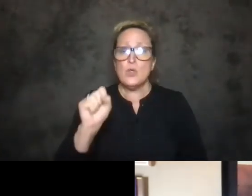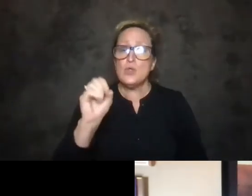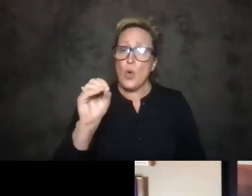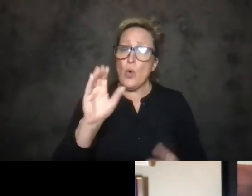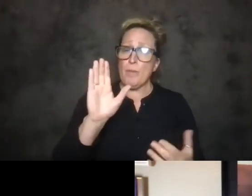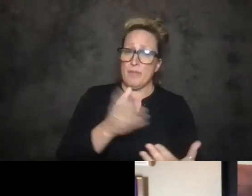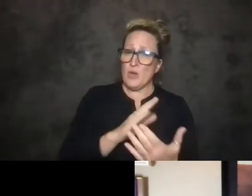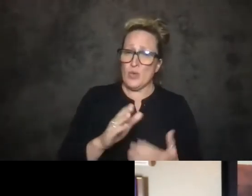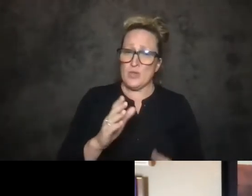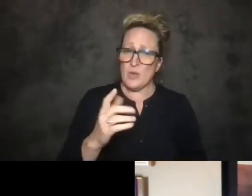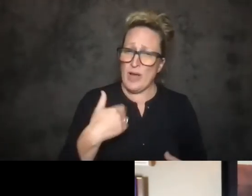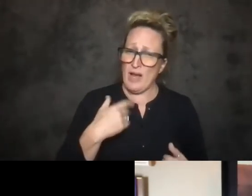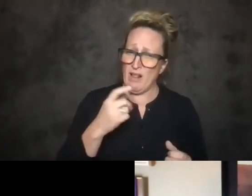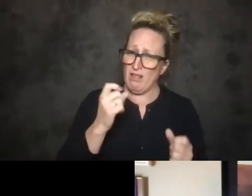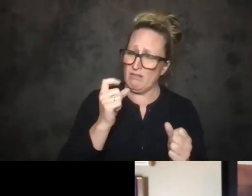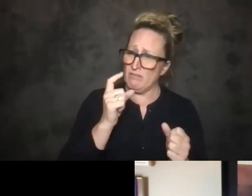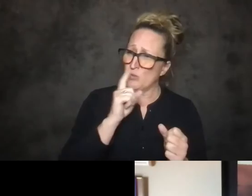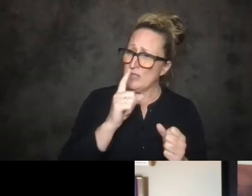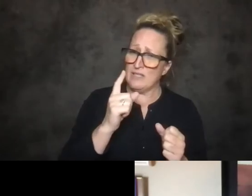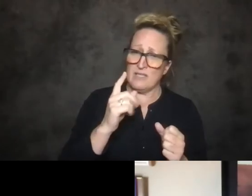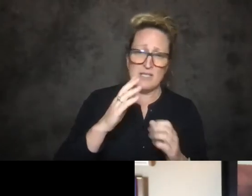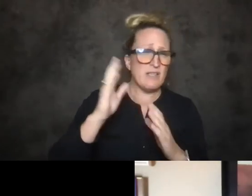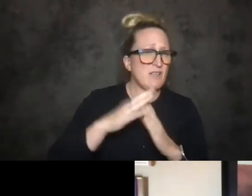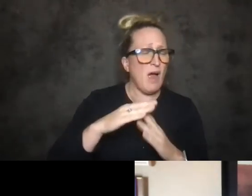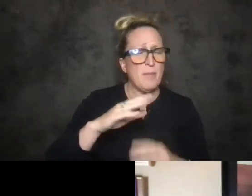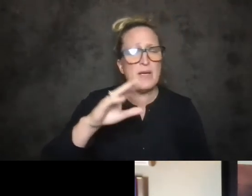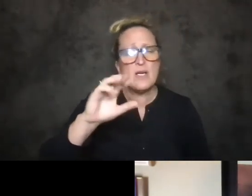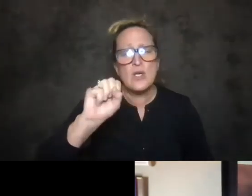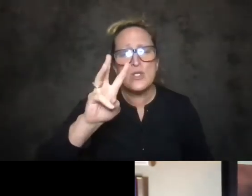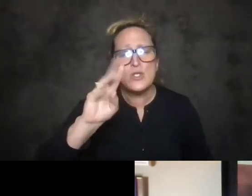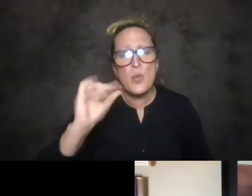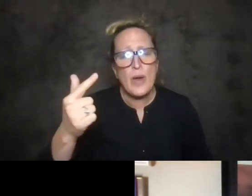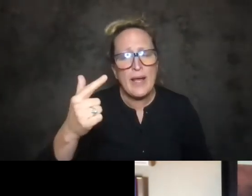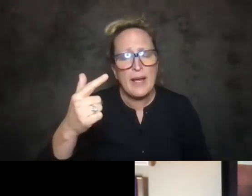used to have a lot of really the top